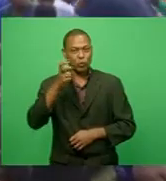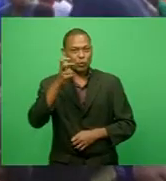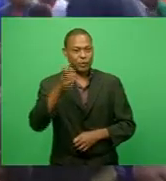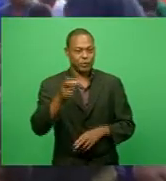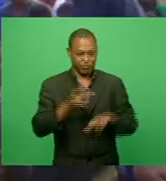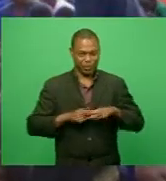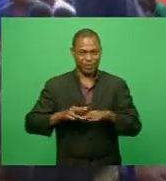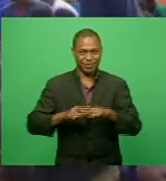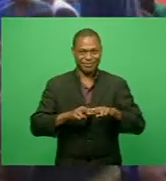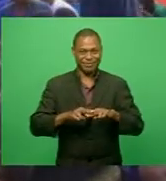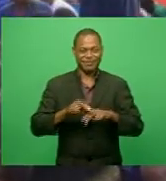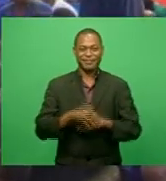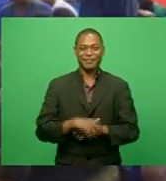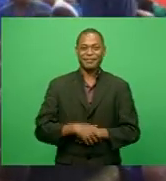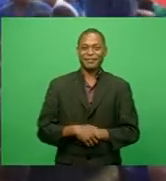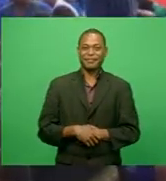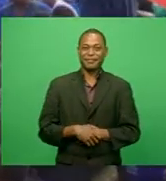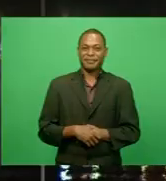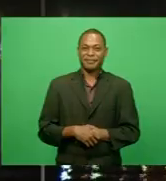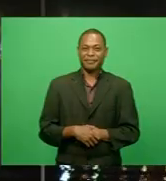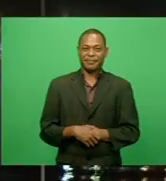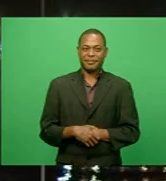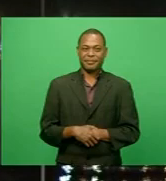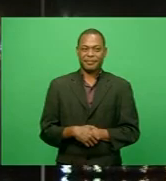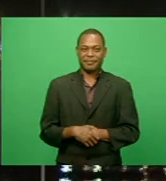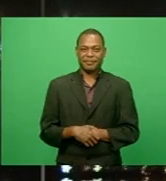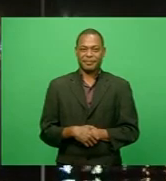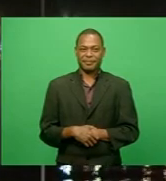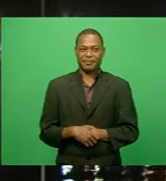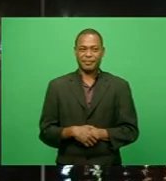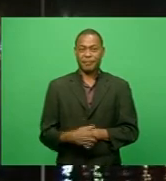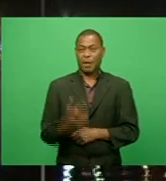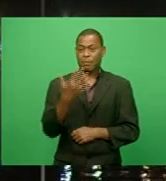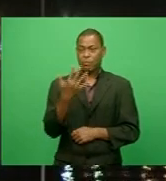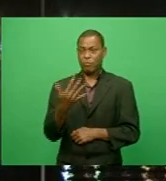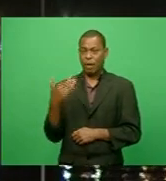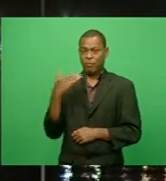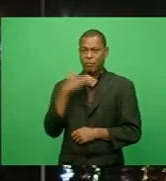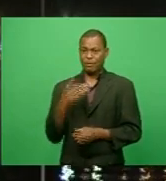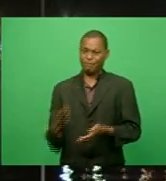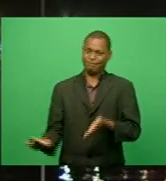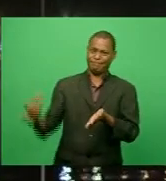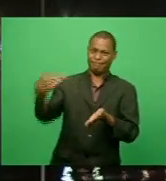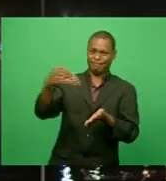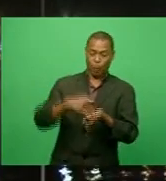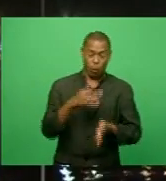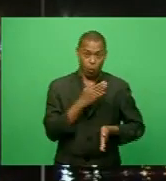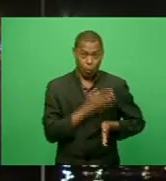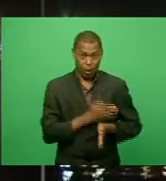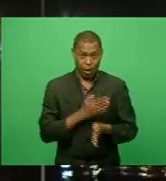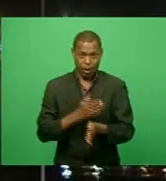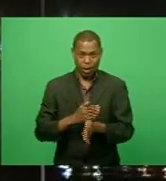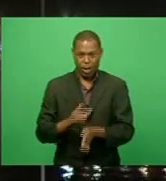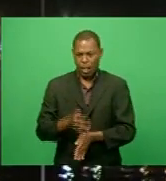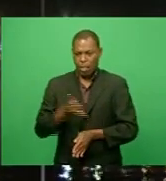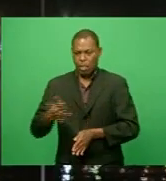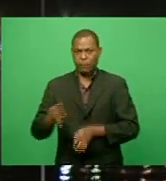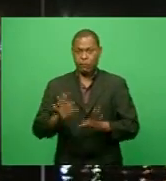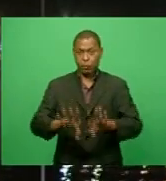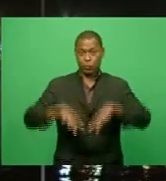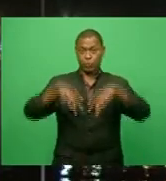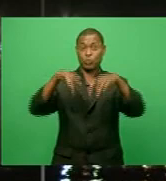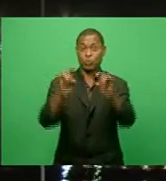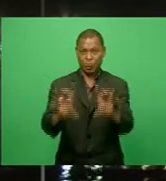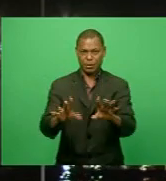Philip and Ikaso, FBC News. 500 additional workers are expected to leave for Australia under